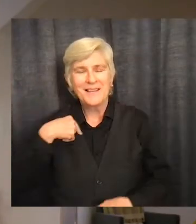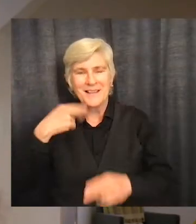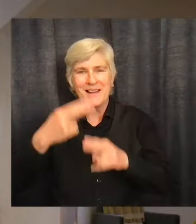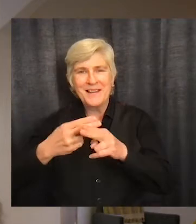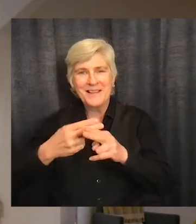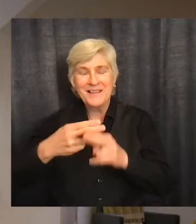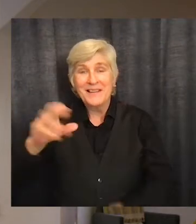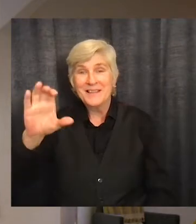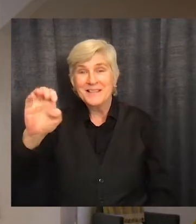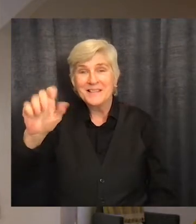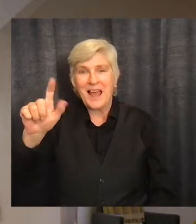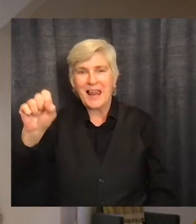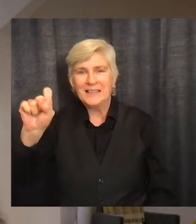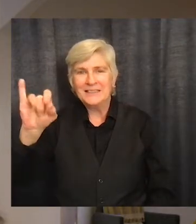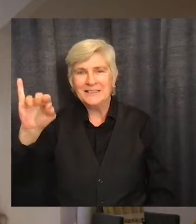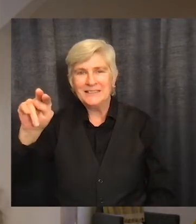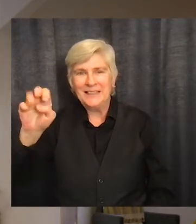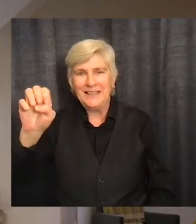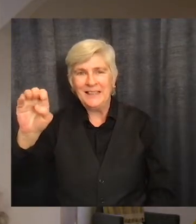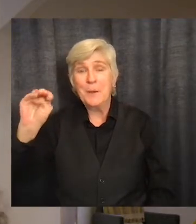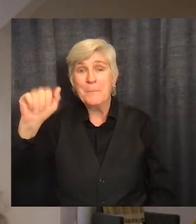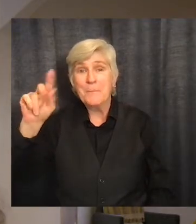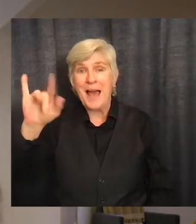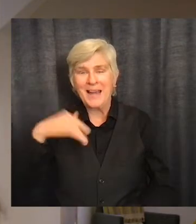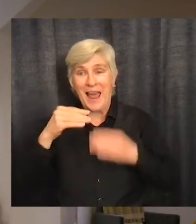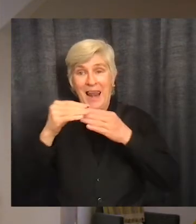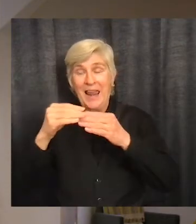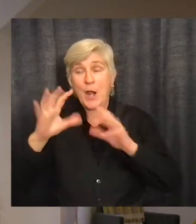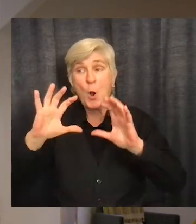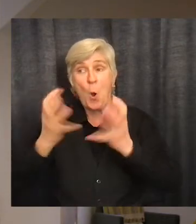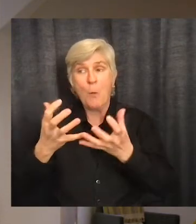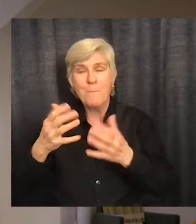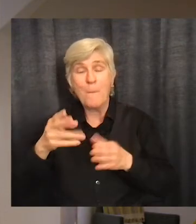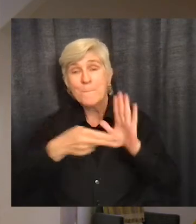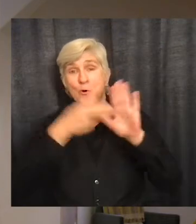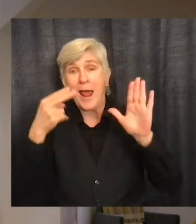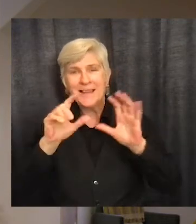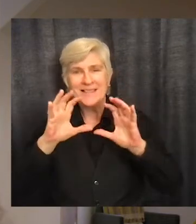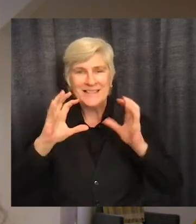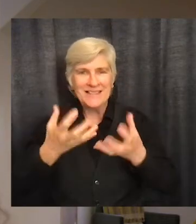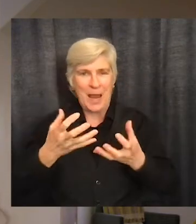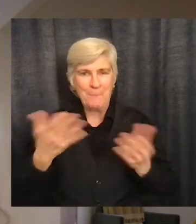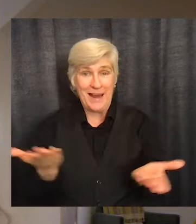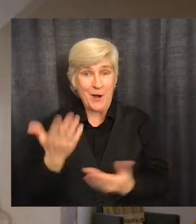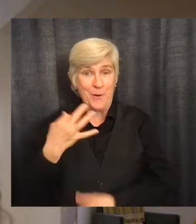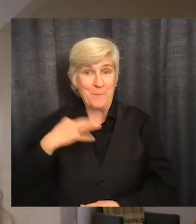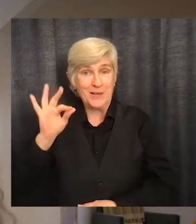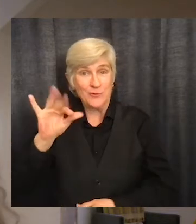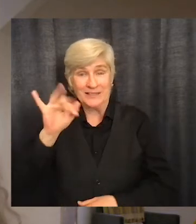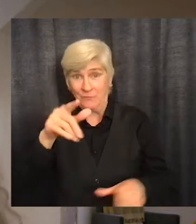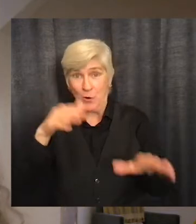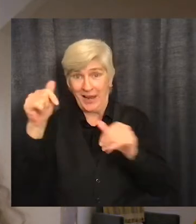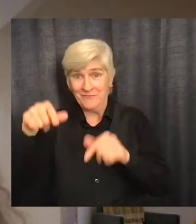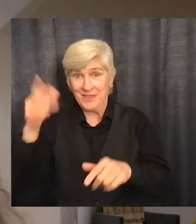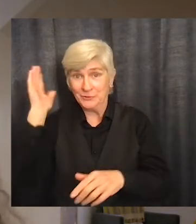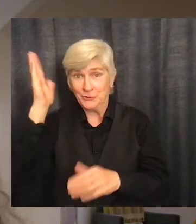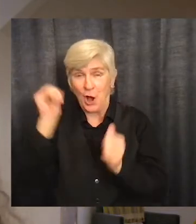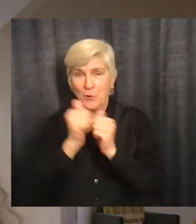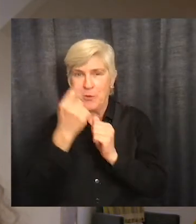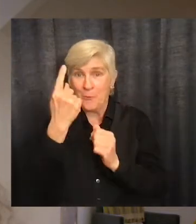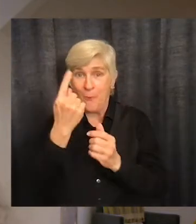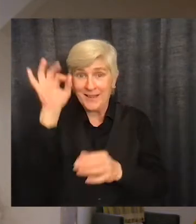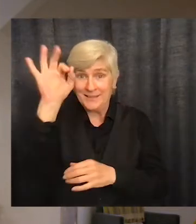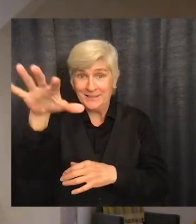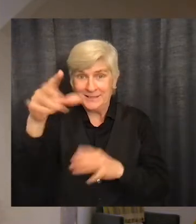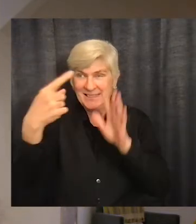Hi, I'm Celestine Maddy, and I lead the global brand team here at Pinterest. If you walk away from this talk believing one